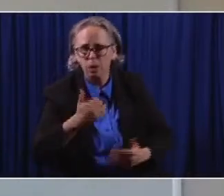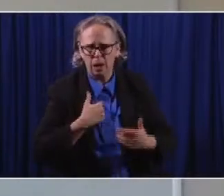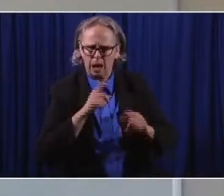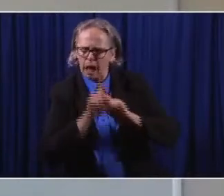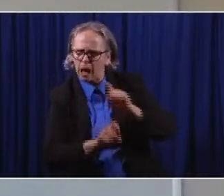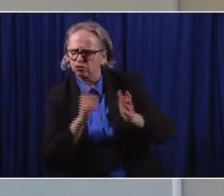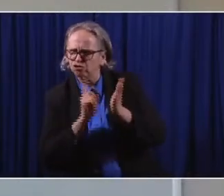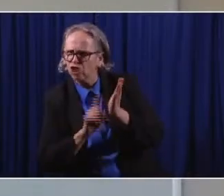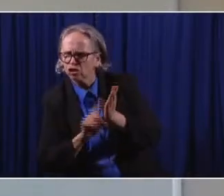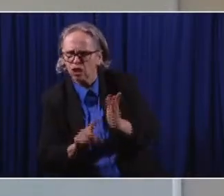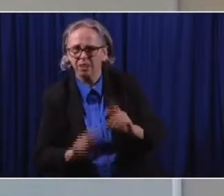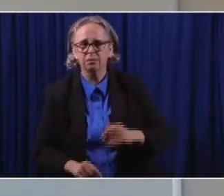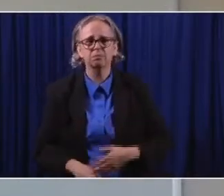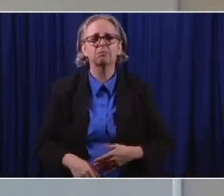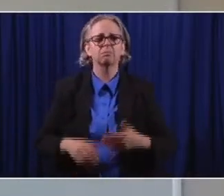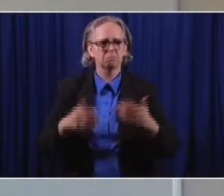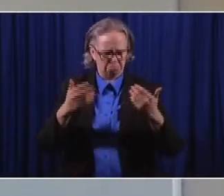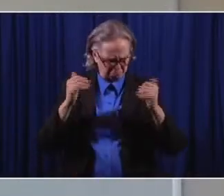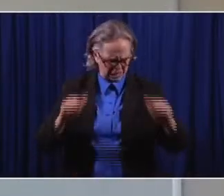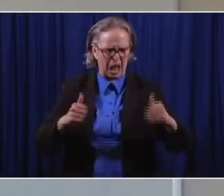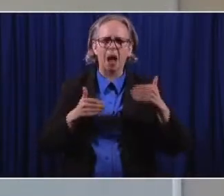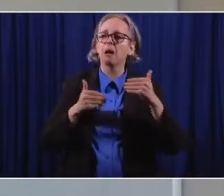once they say, you know, I'm good, we can do this,